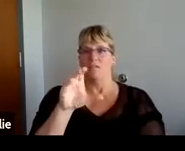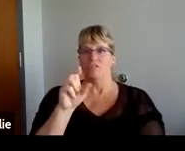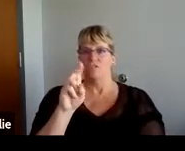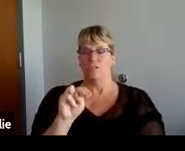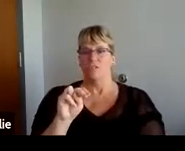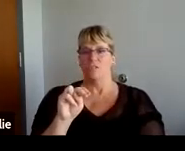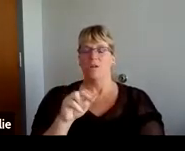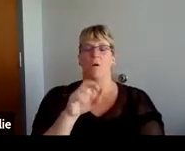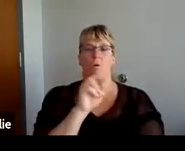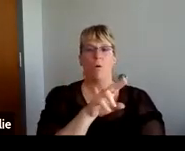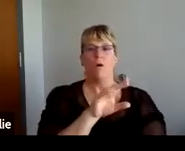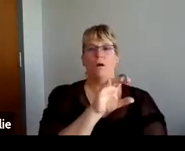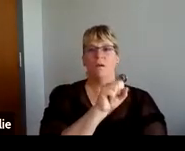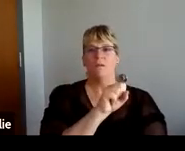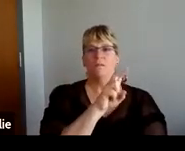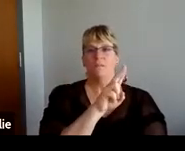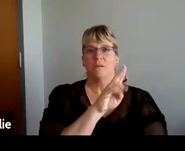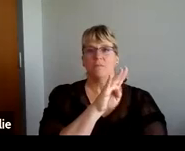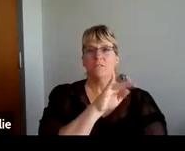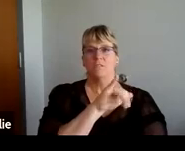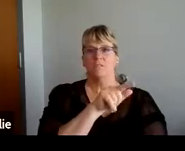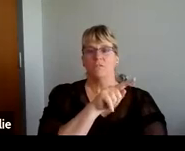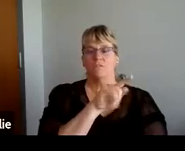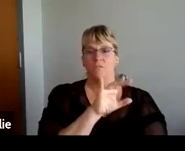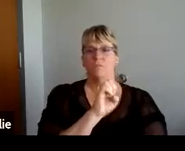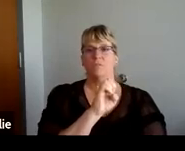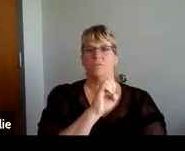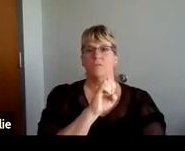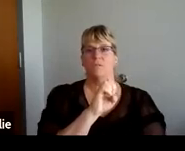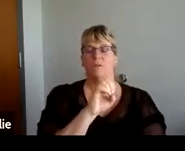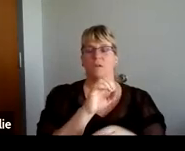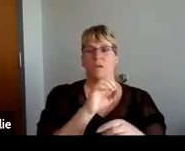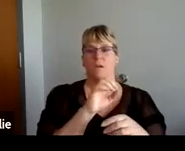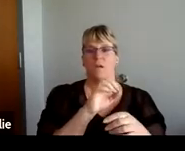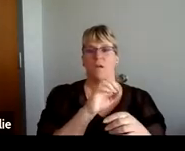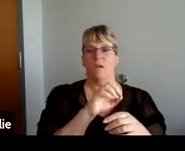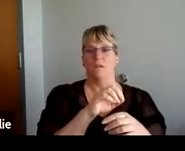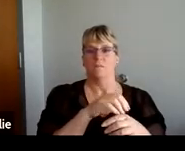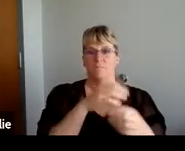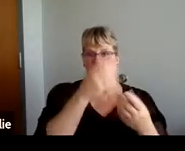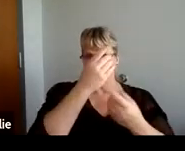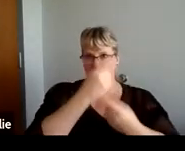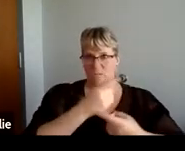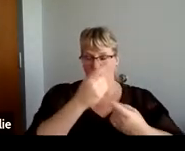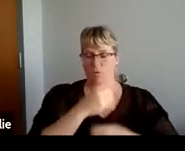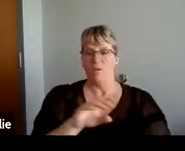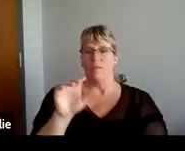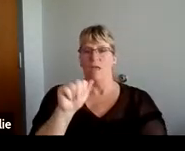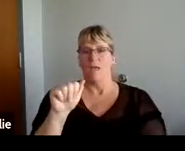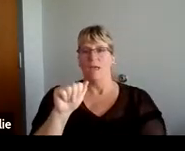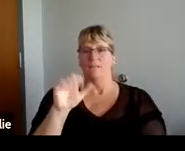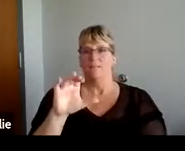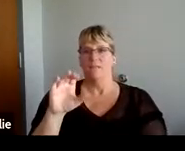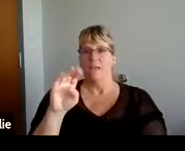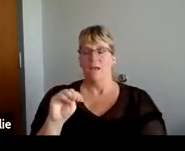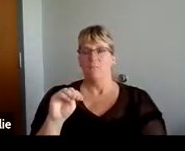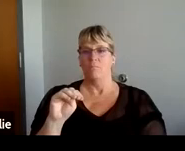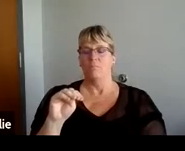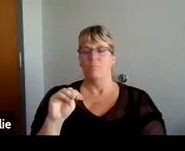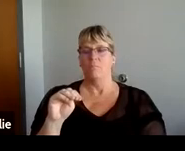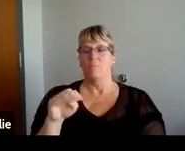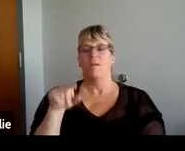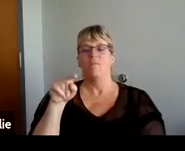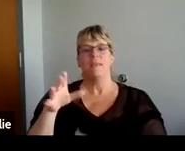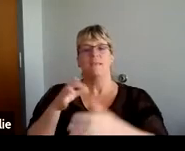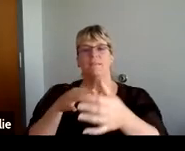use disorder, it's interchangeable. As ASAM, the American Society on Addiction Medicine,